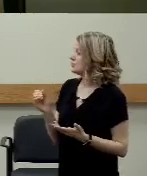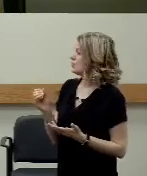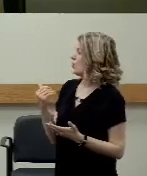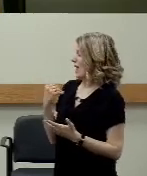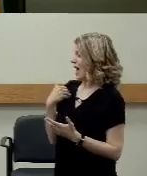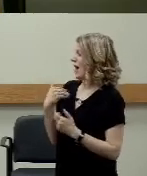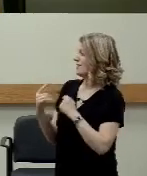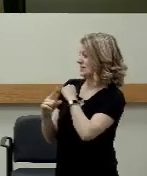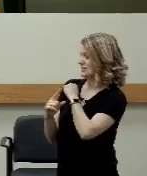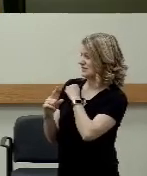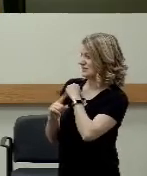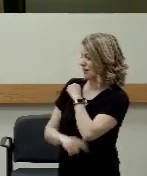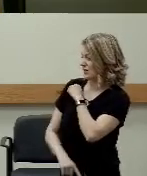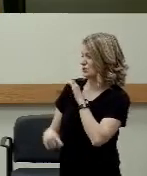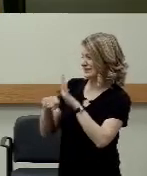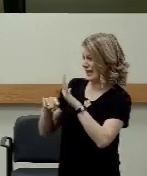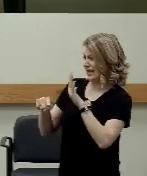consequence to